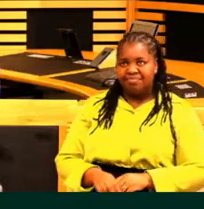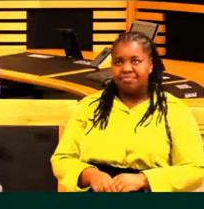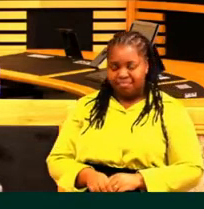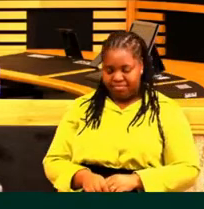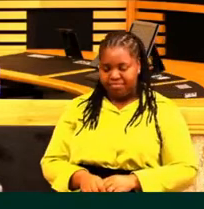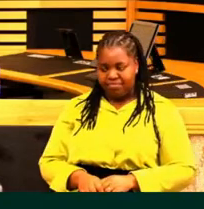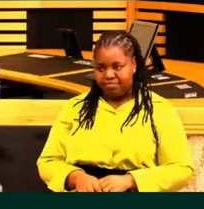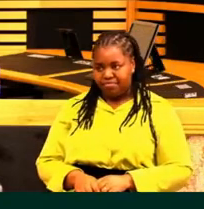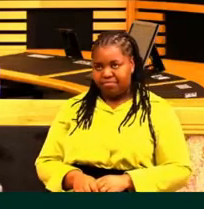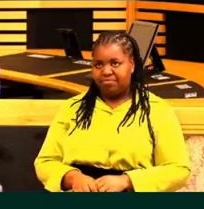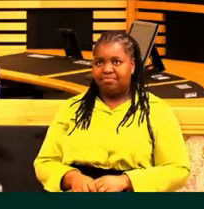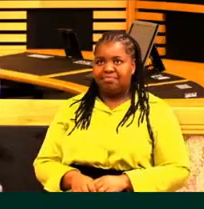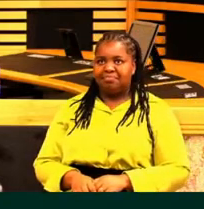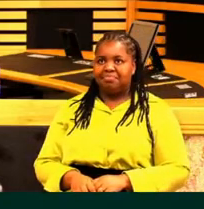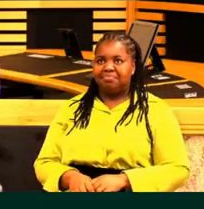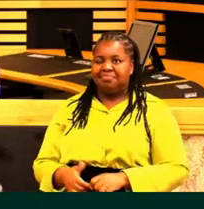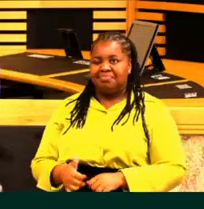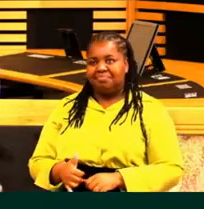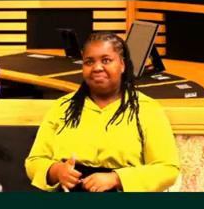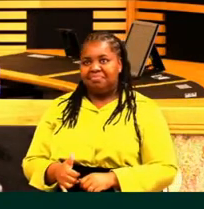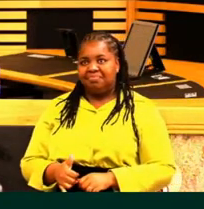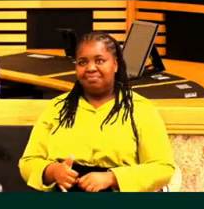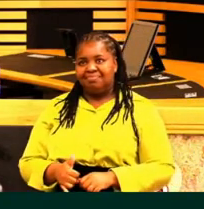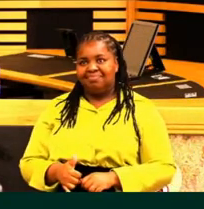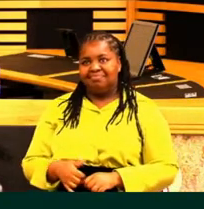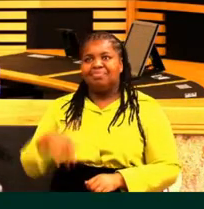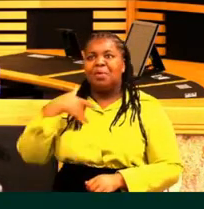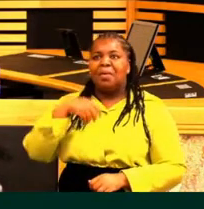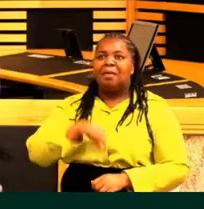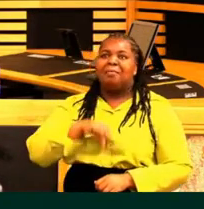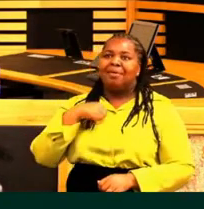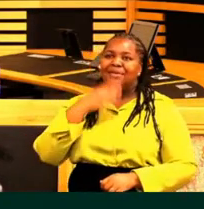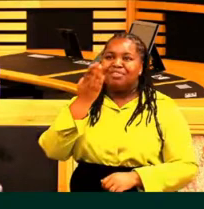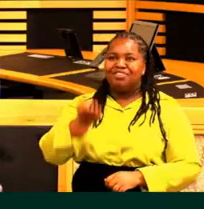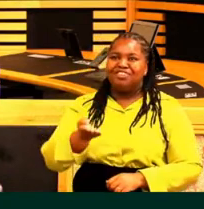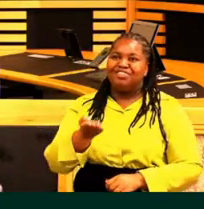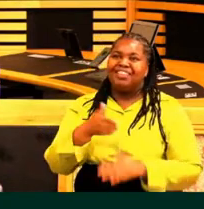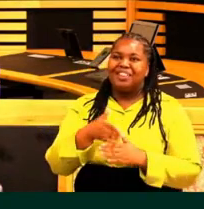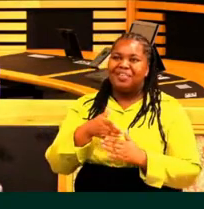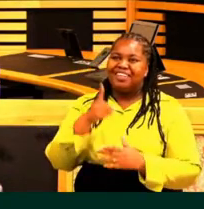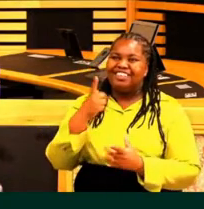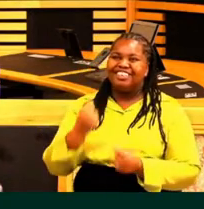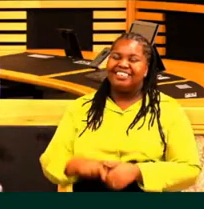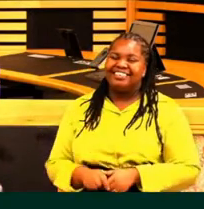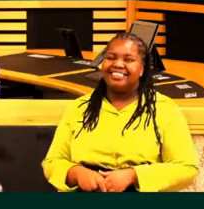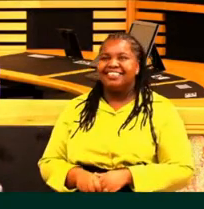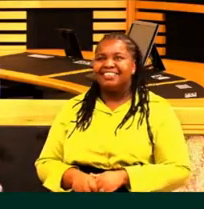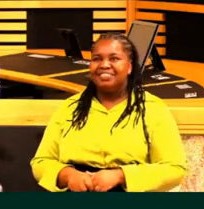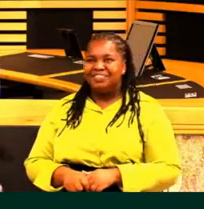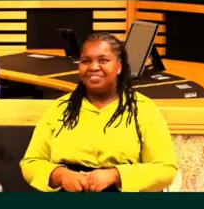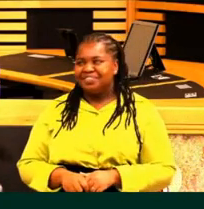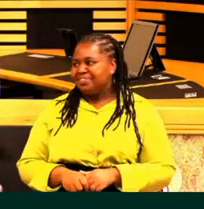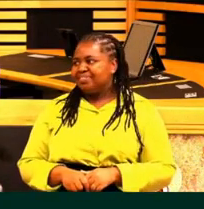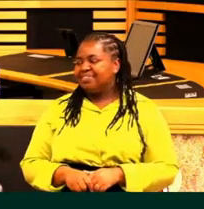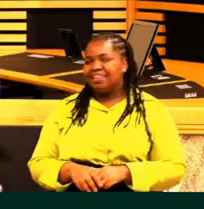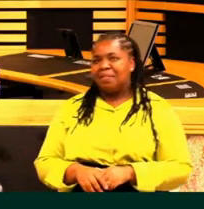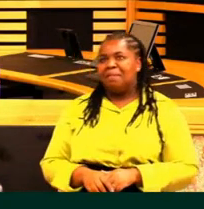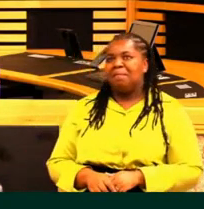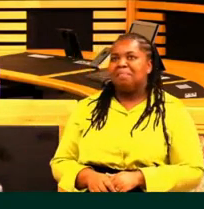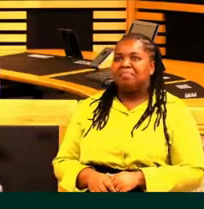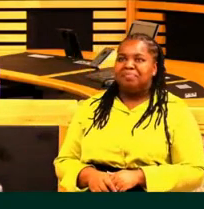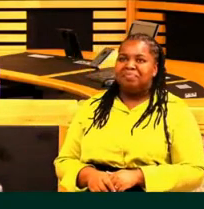thank you very much we are very proud of your of you and the work that you are doing without